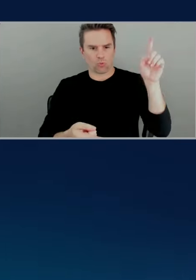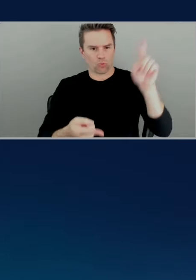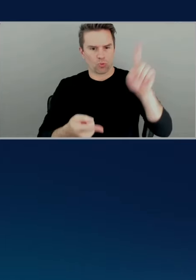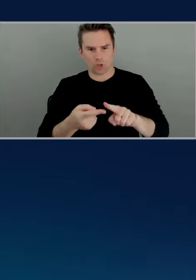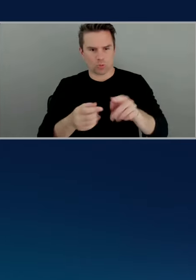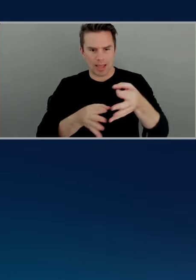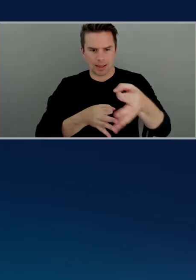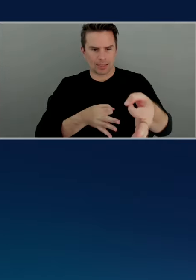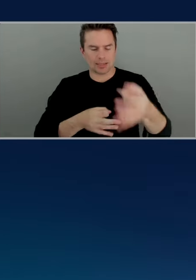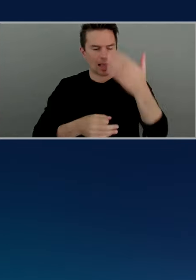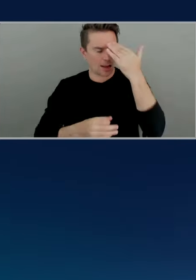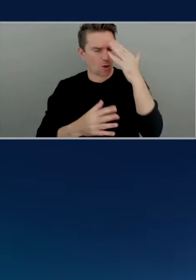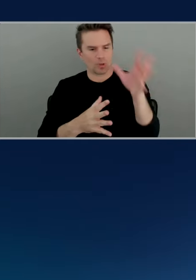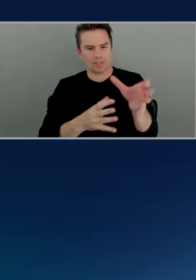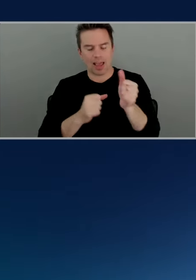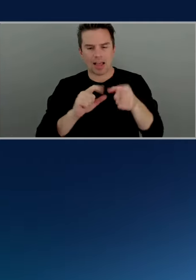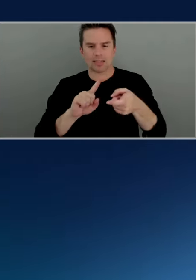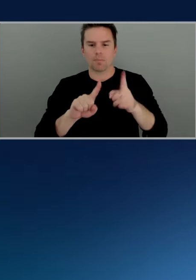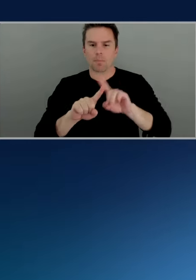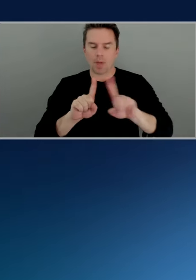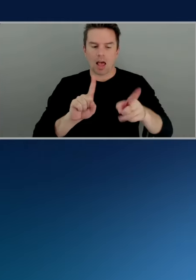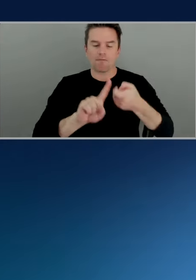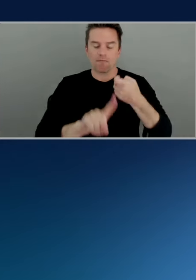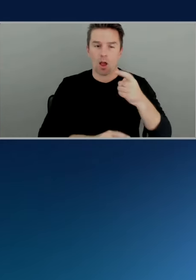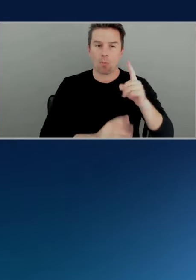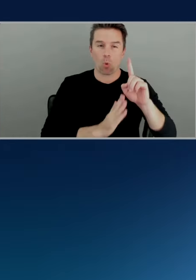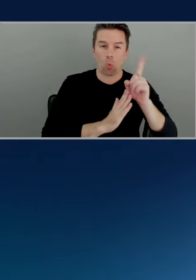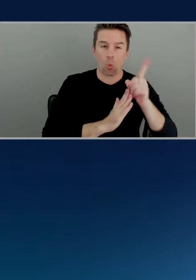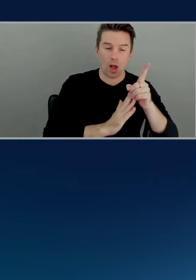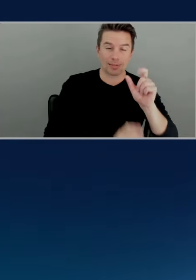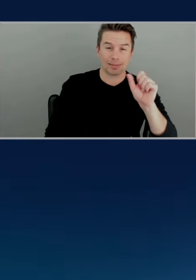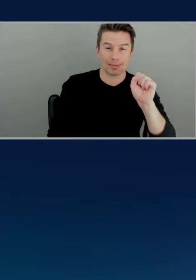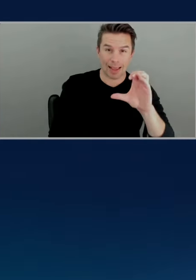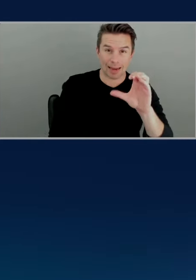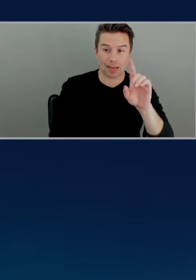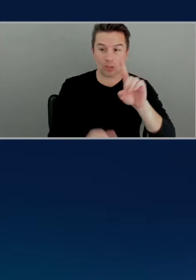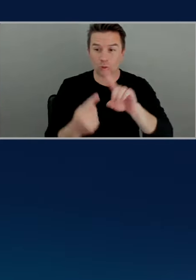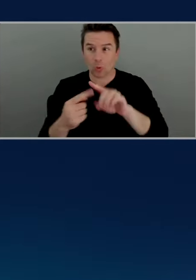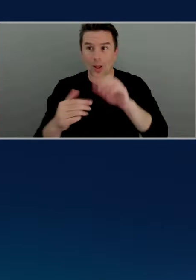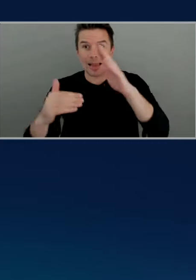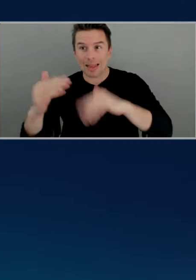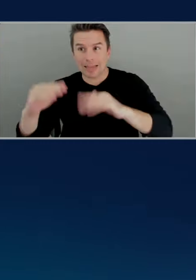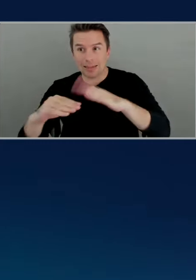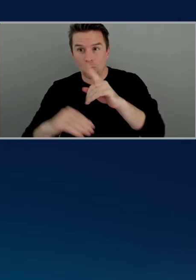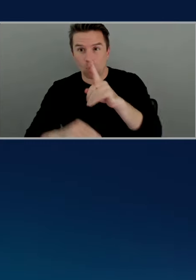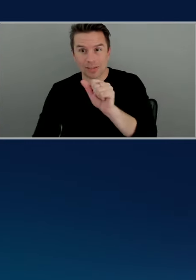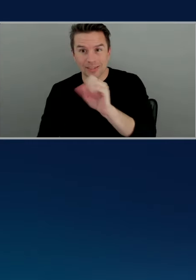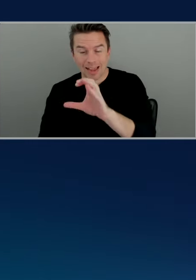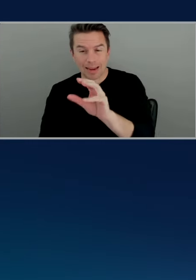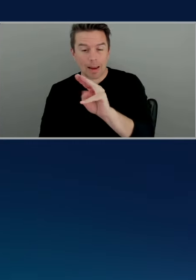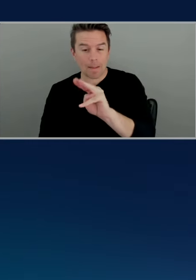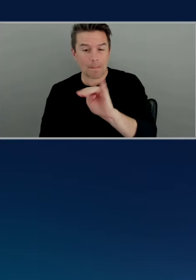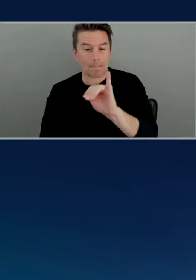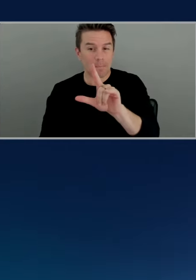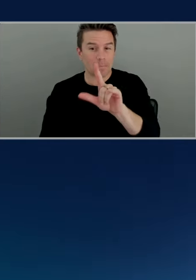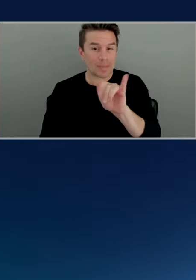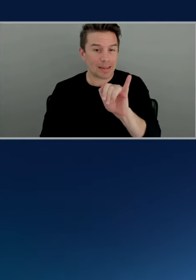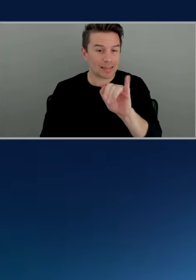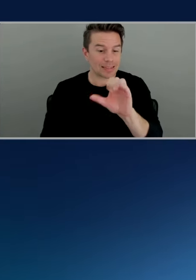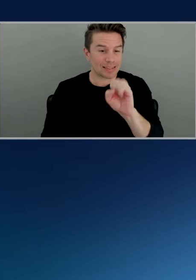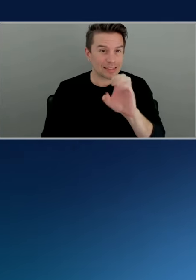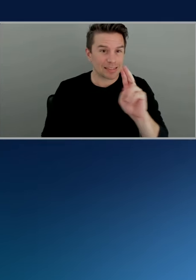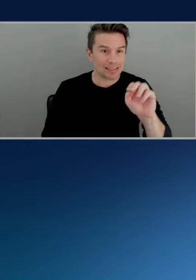from seconds to milliseconds or even better, that's huge. It's really cool. Yeah, it's very cool. I think the demo that we'll kind of go through is how to actually use it as